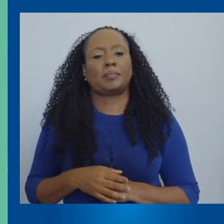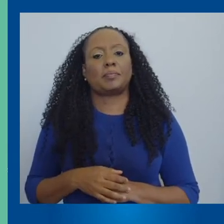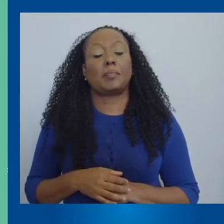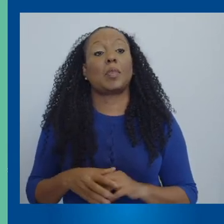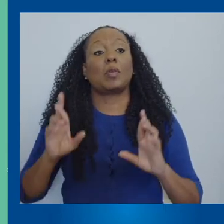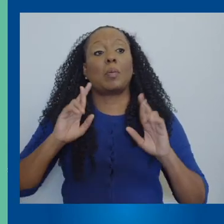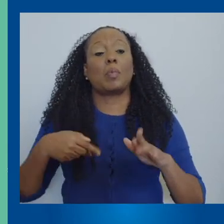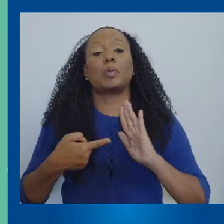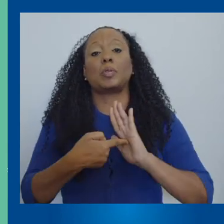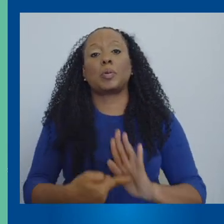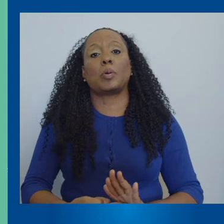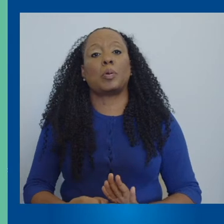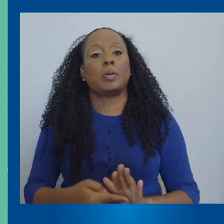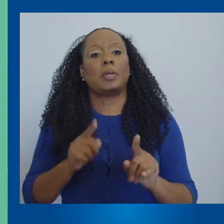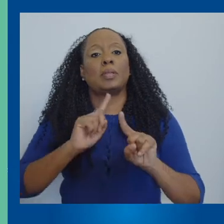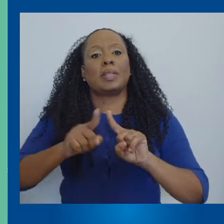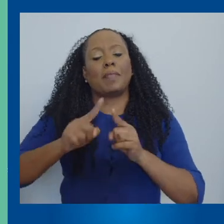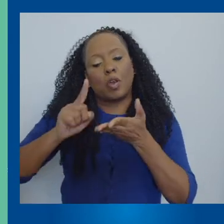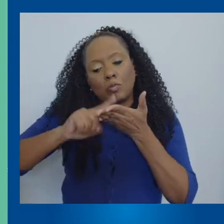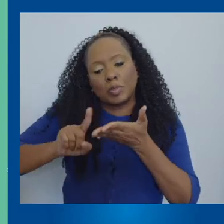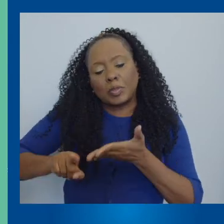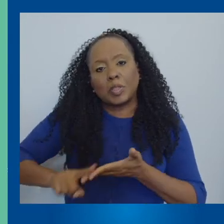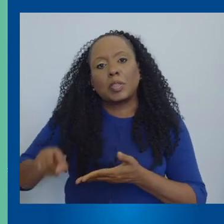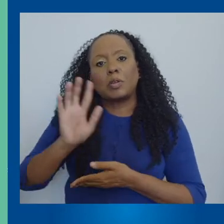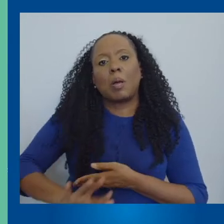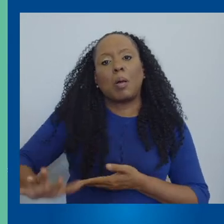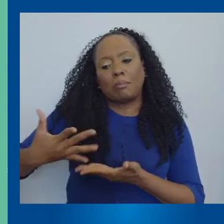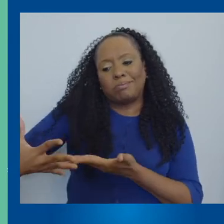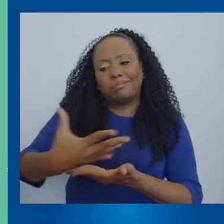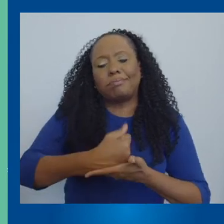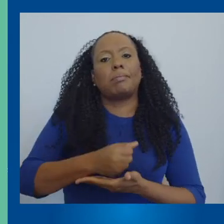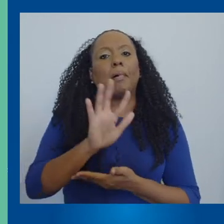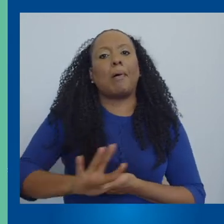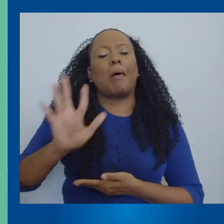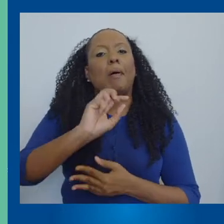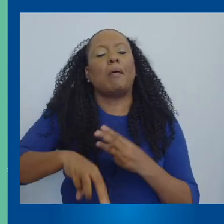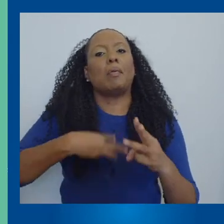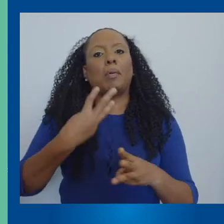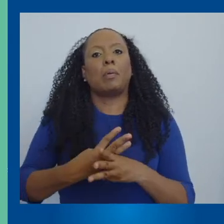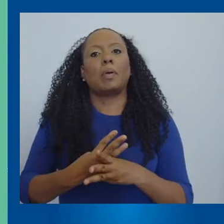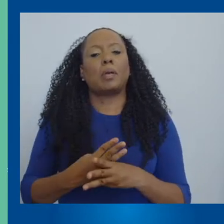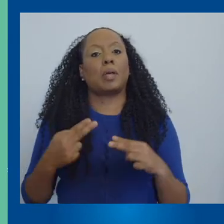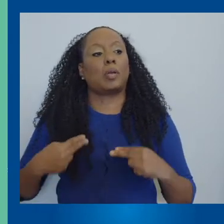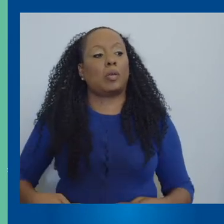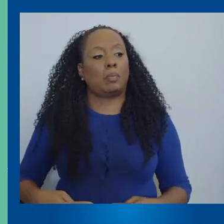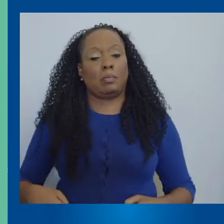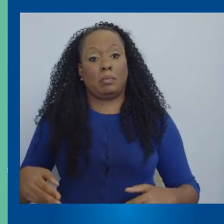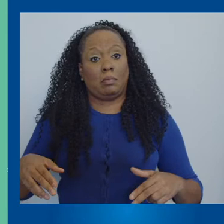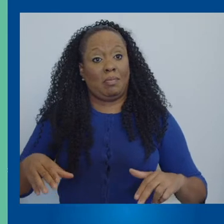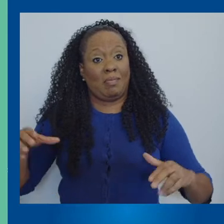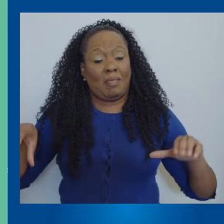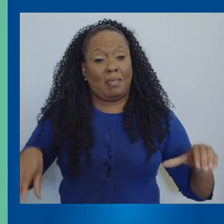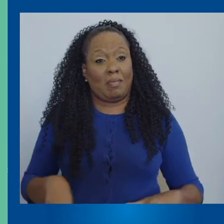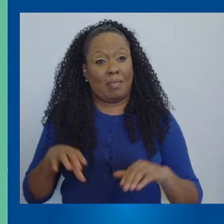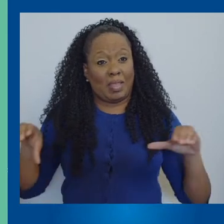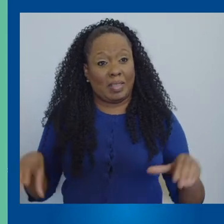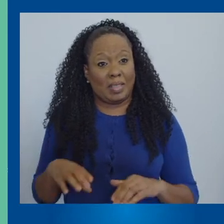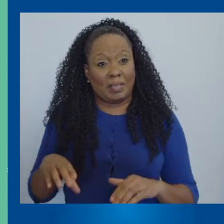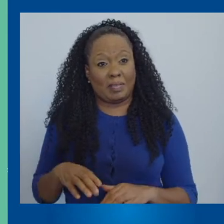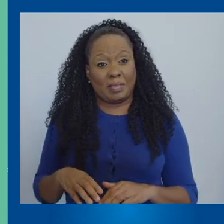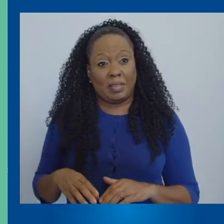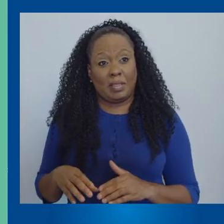world that have shown that human activities, specifically pollution-generating